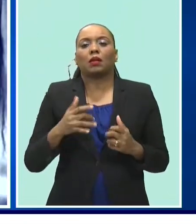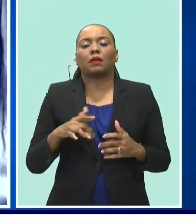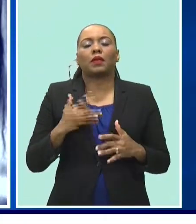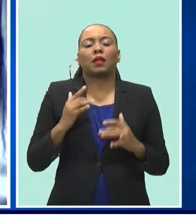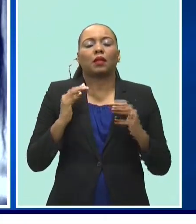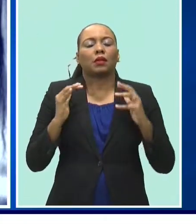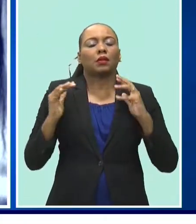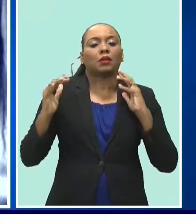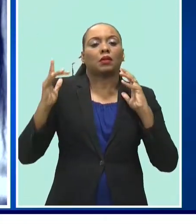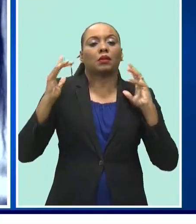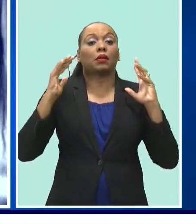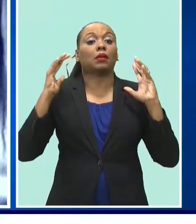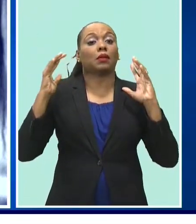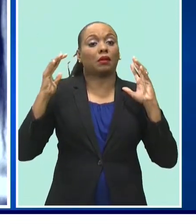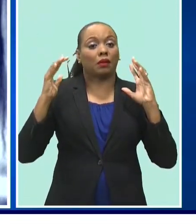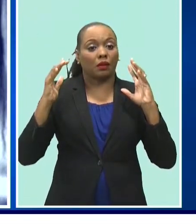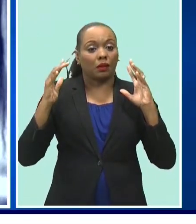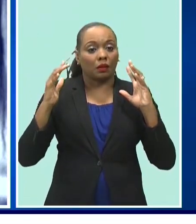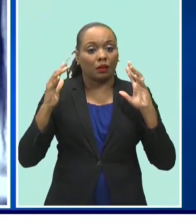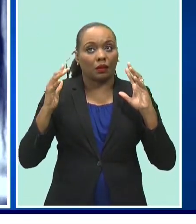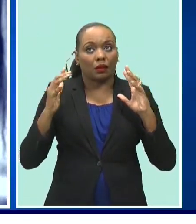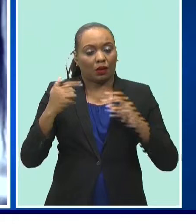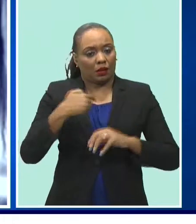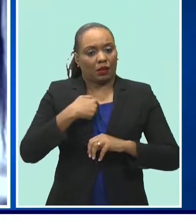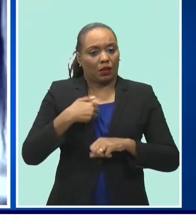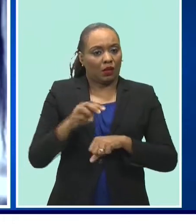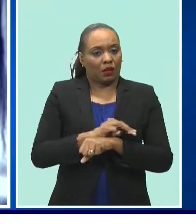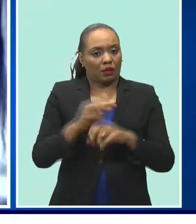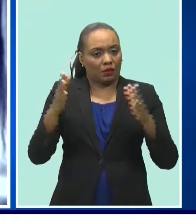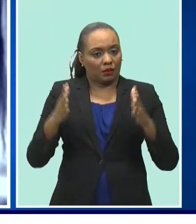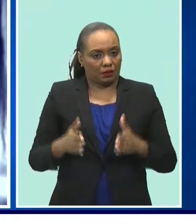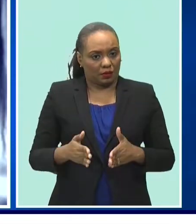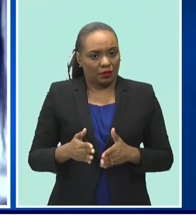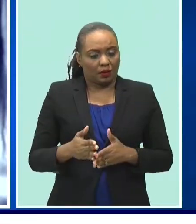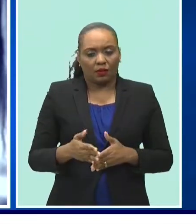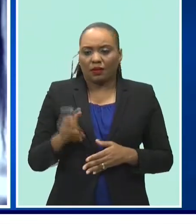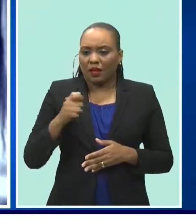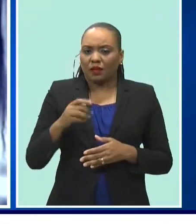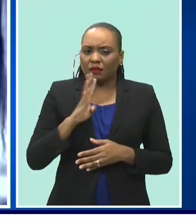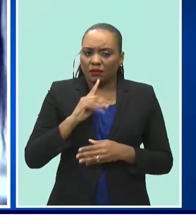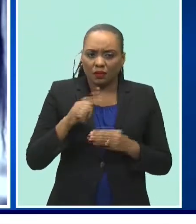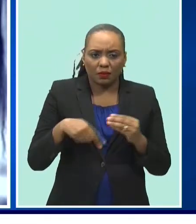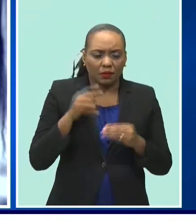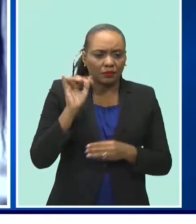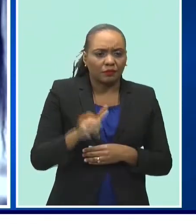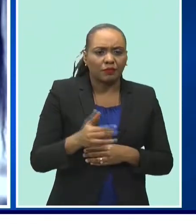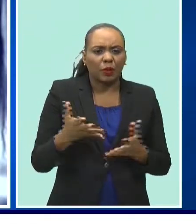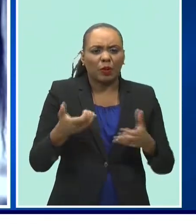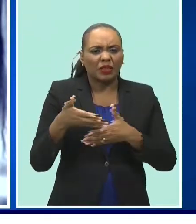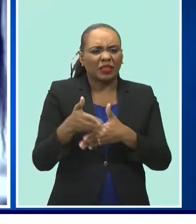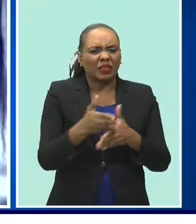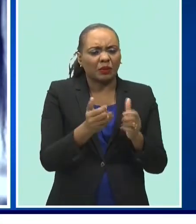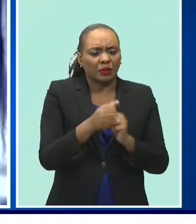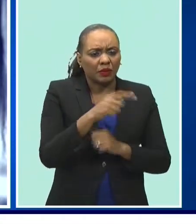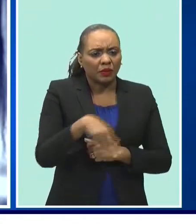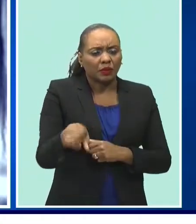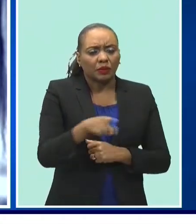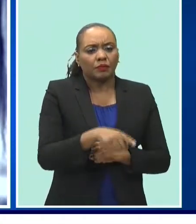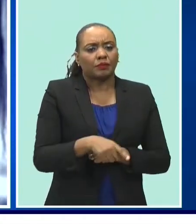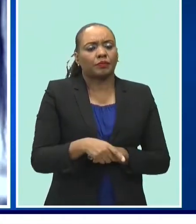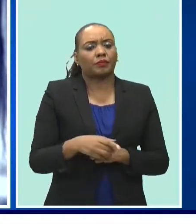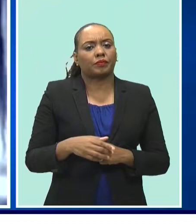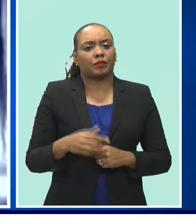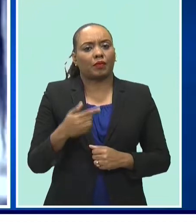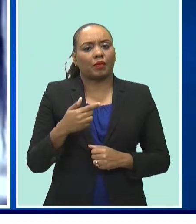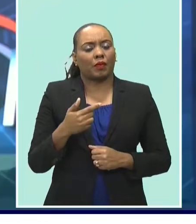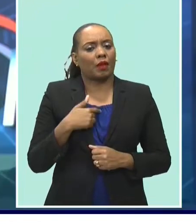These are dangerous things that I, as minister, have to talk about. And I have to vocalize